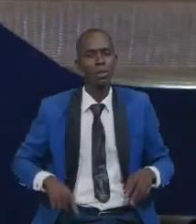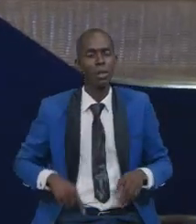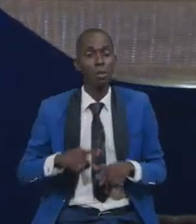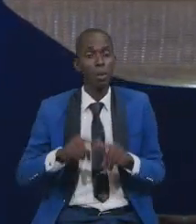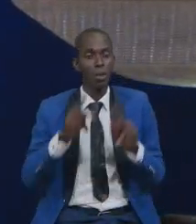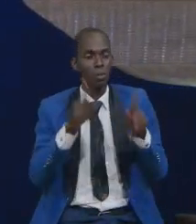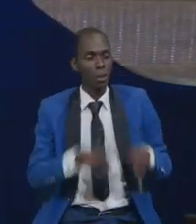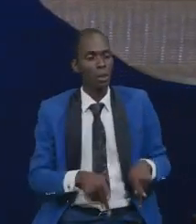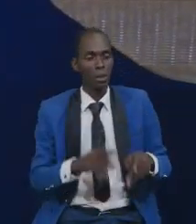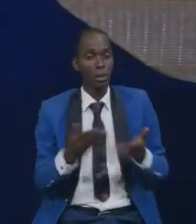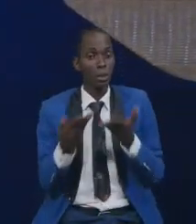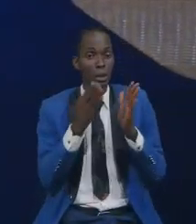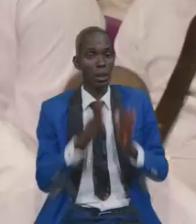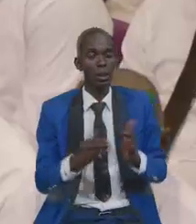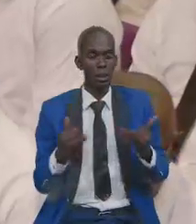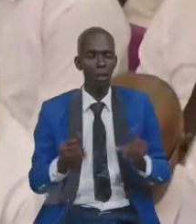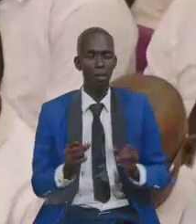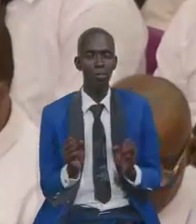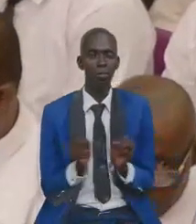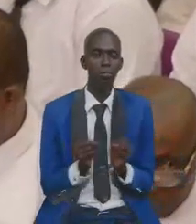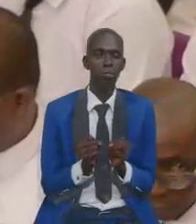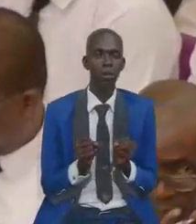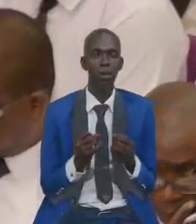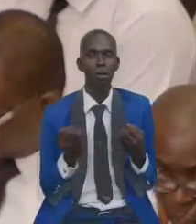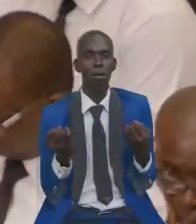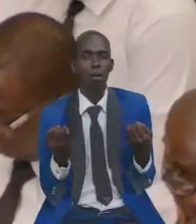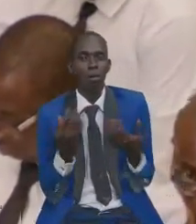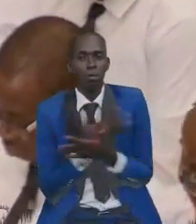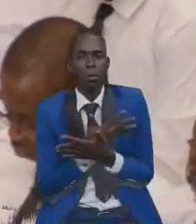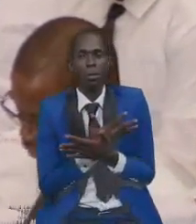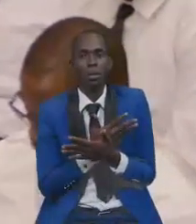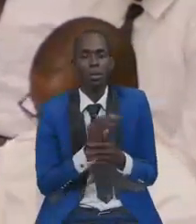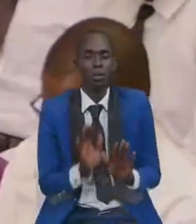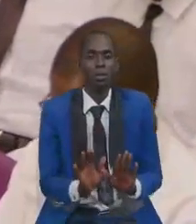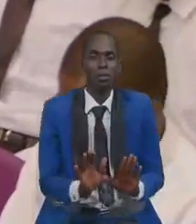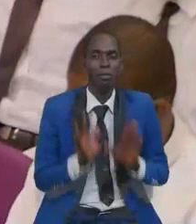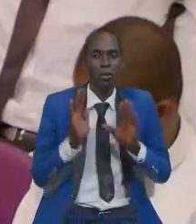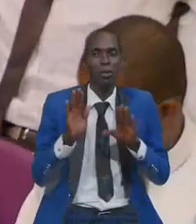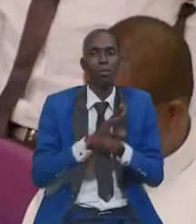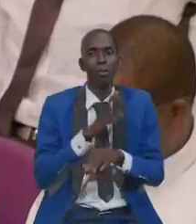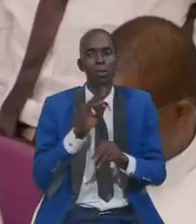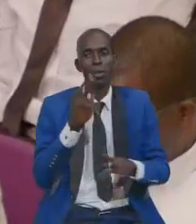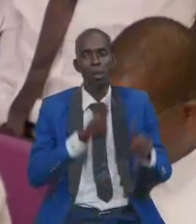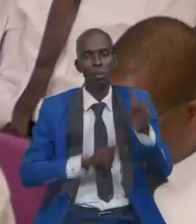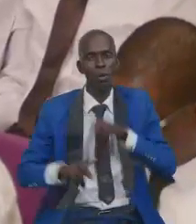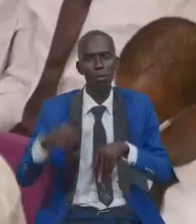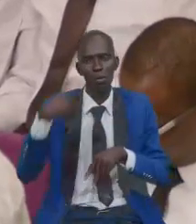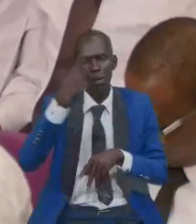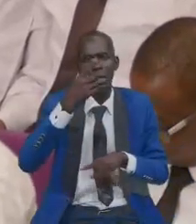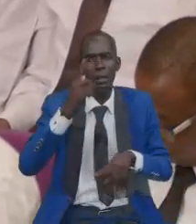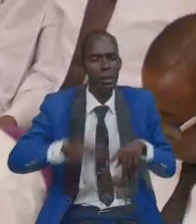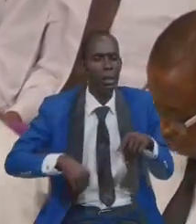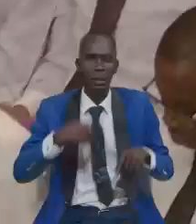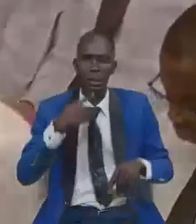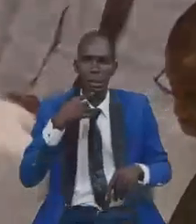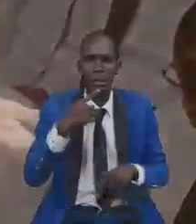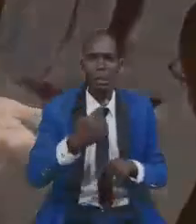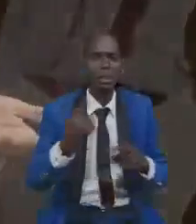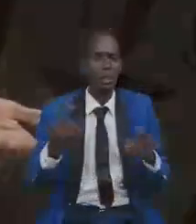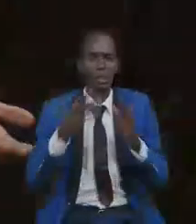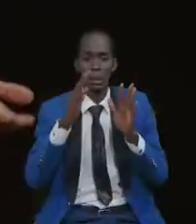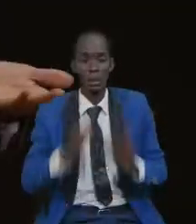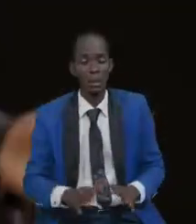timid, he's fearful, he's afraid of the faces of people. He cannot tell the sinner, except